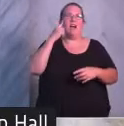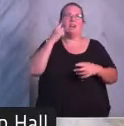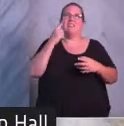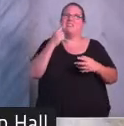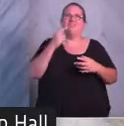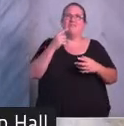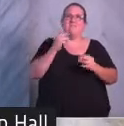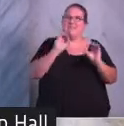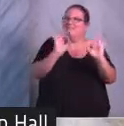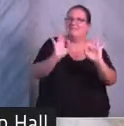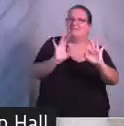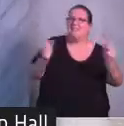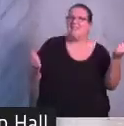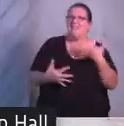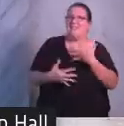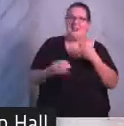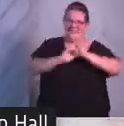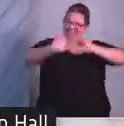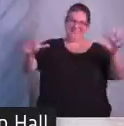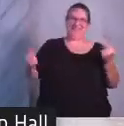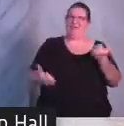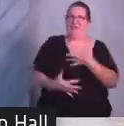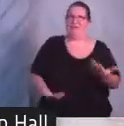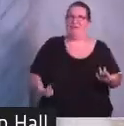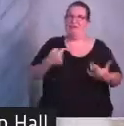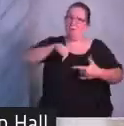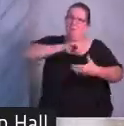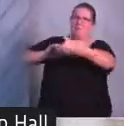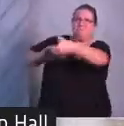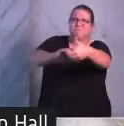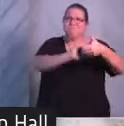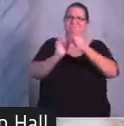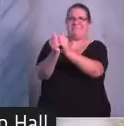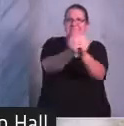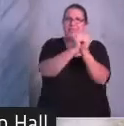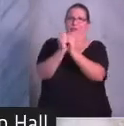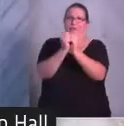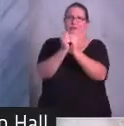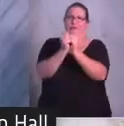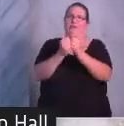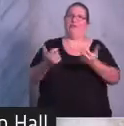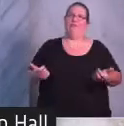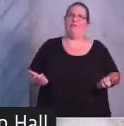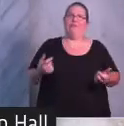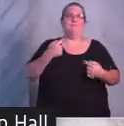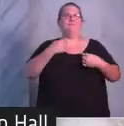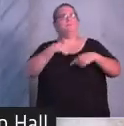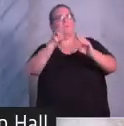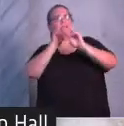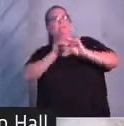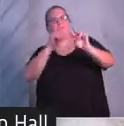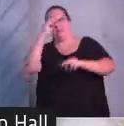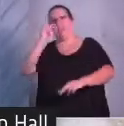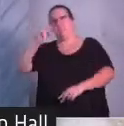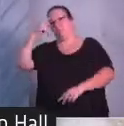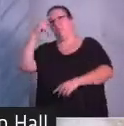fear. We are here. There's nothing to fear. We are in this together. And I am looking forward to, as the MP for